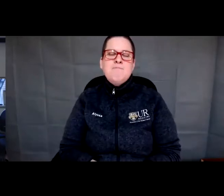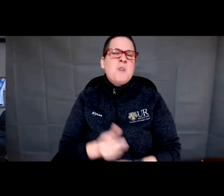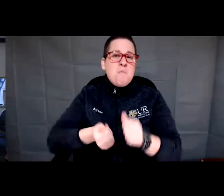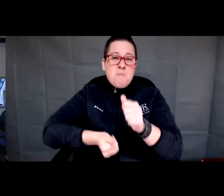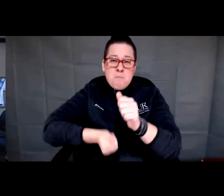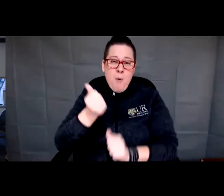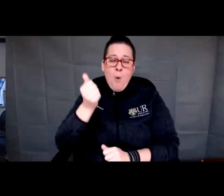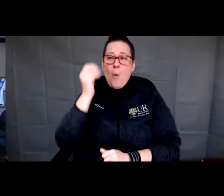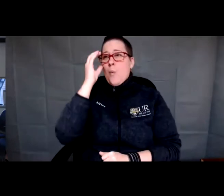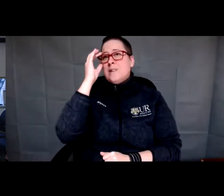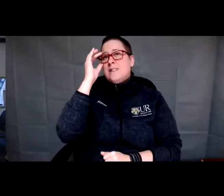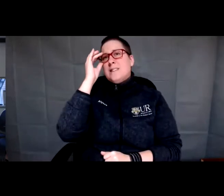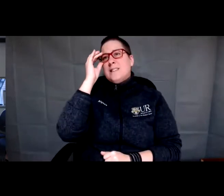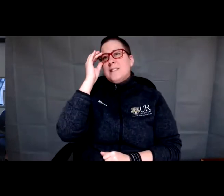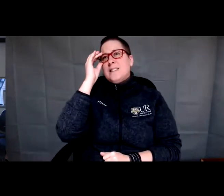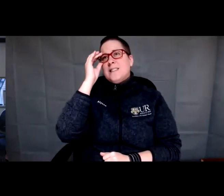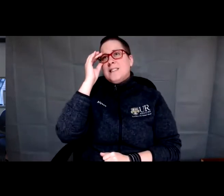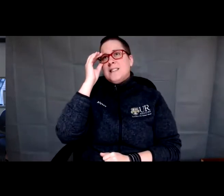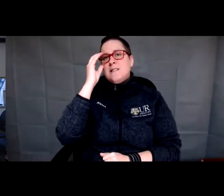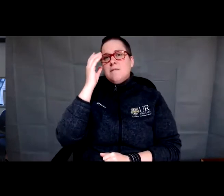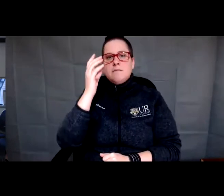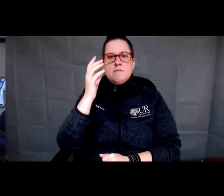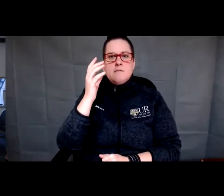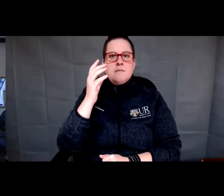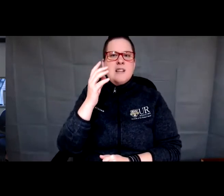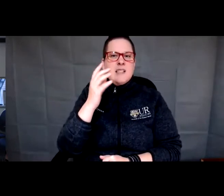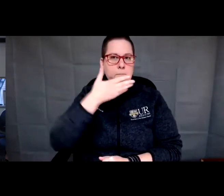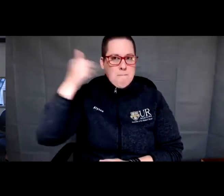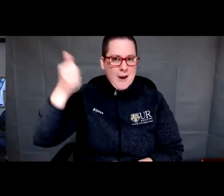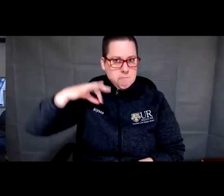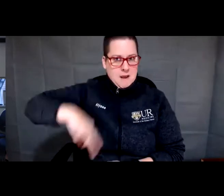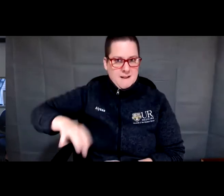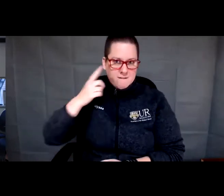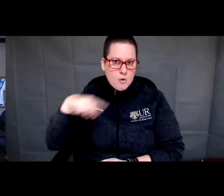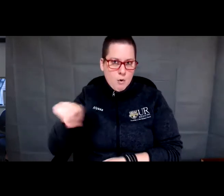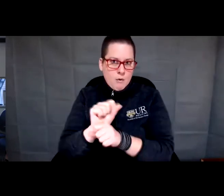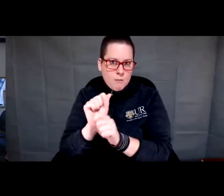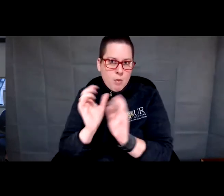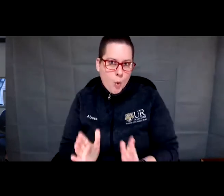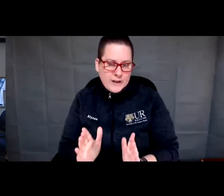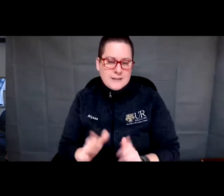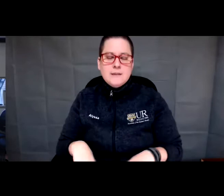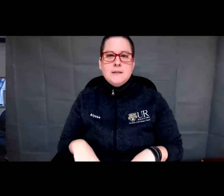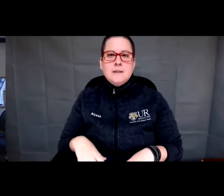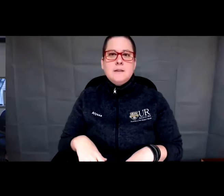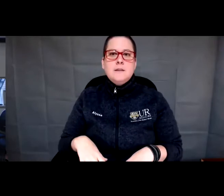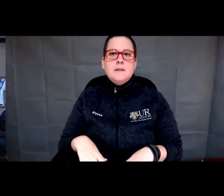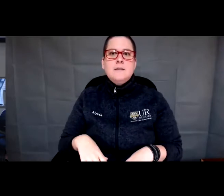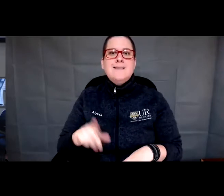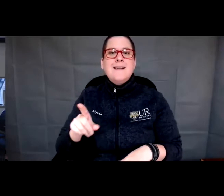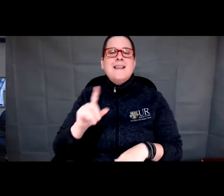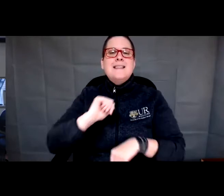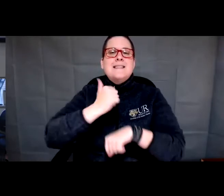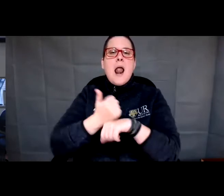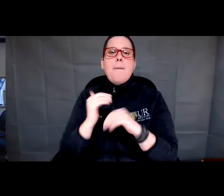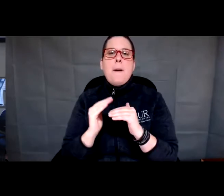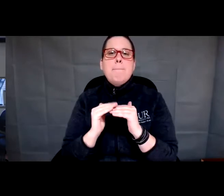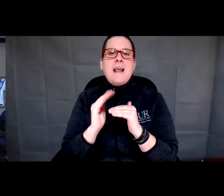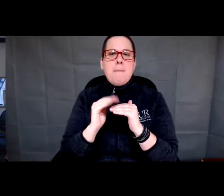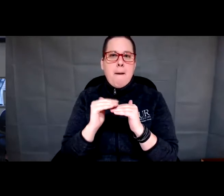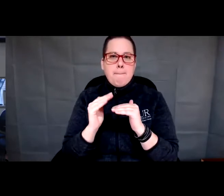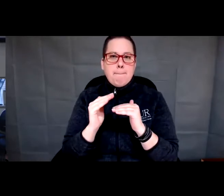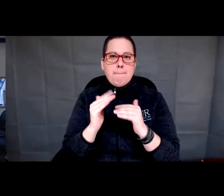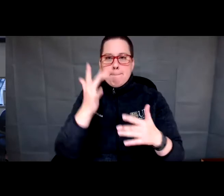large, it's a benefit to employees. It establishes a minimum threshold for sick